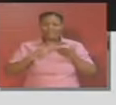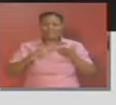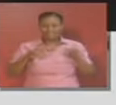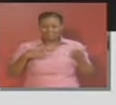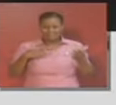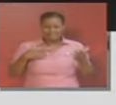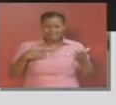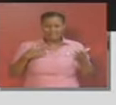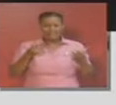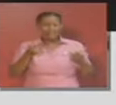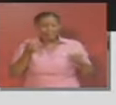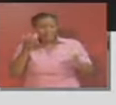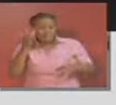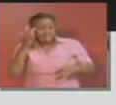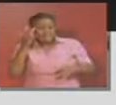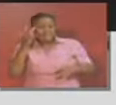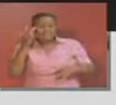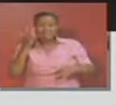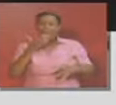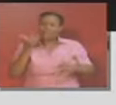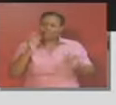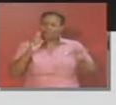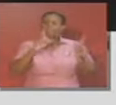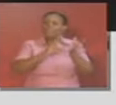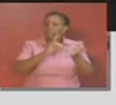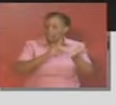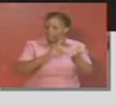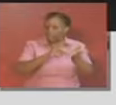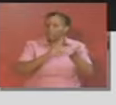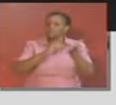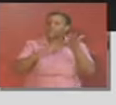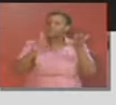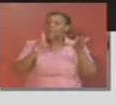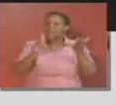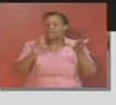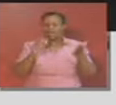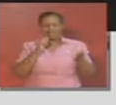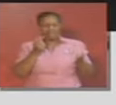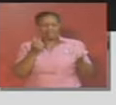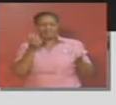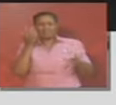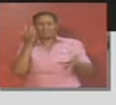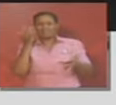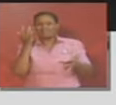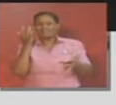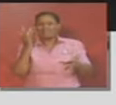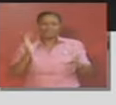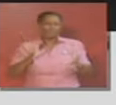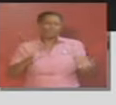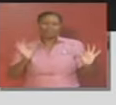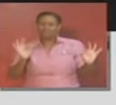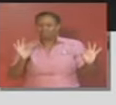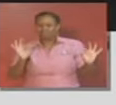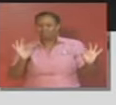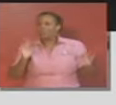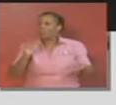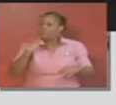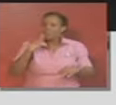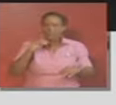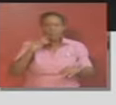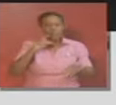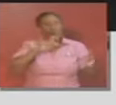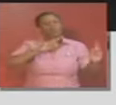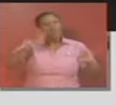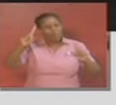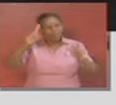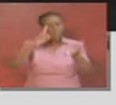up on that. And this is a case in which we have actually located and identified positives who